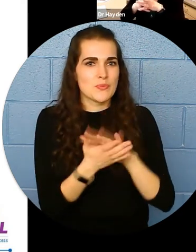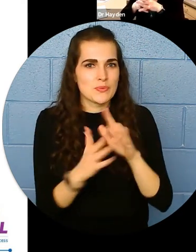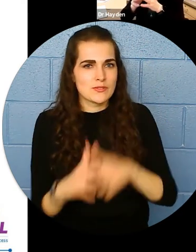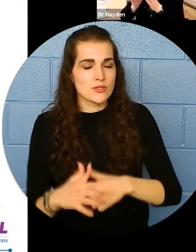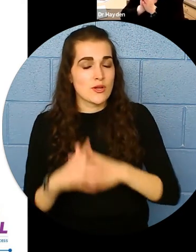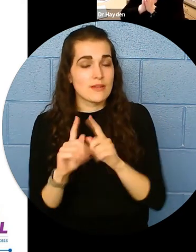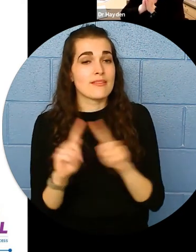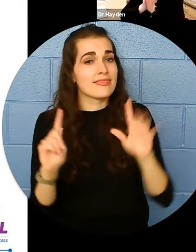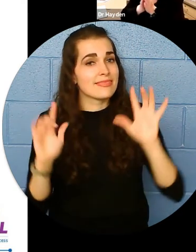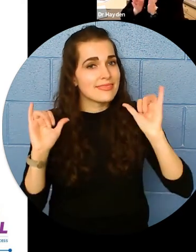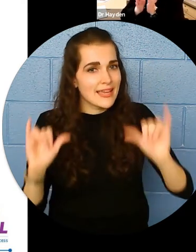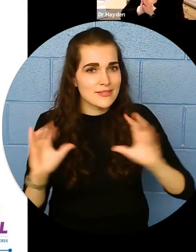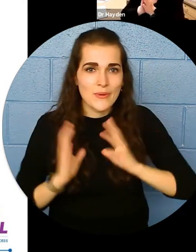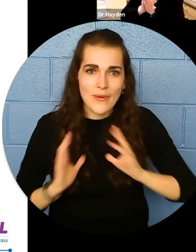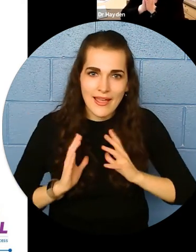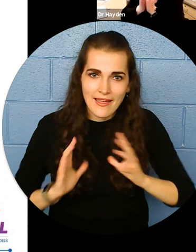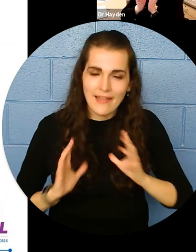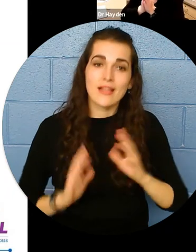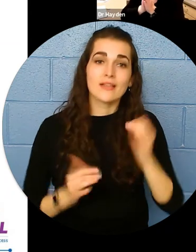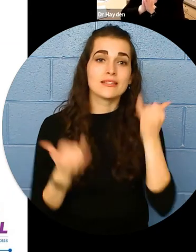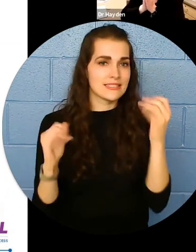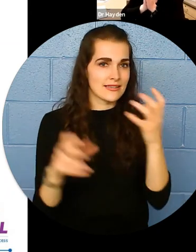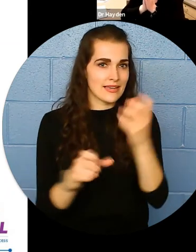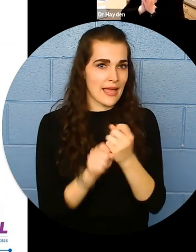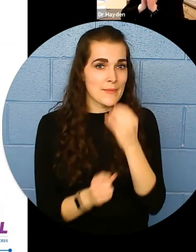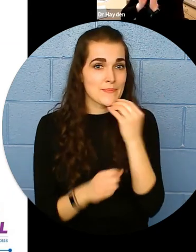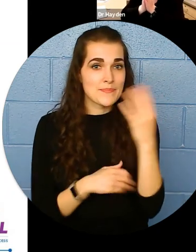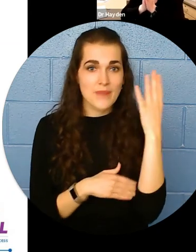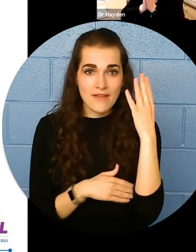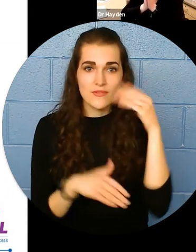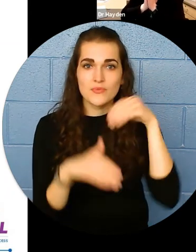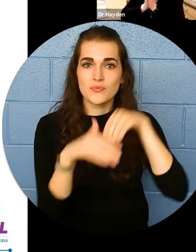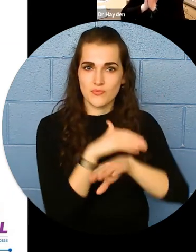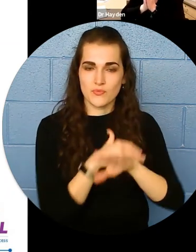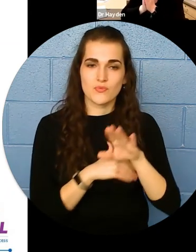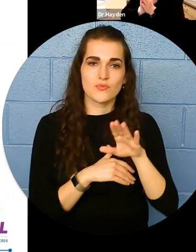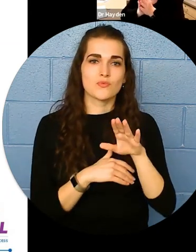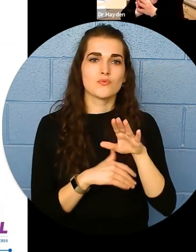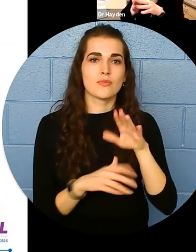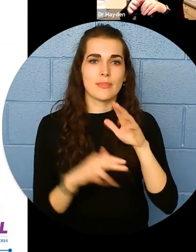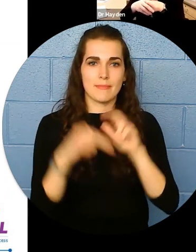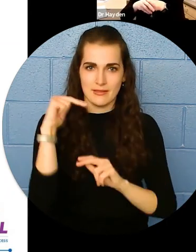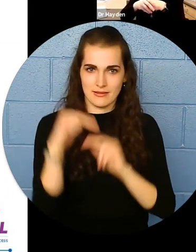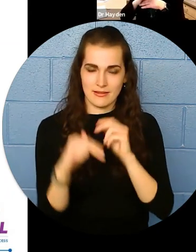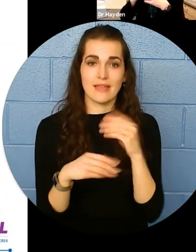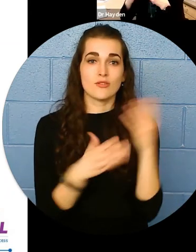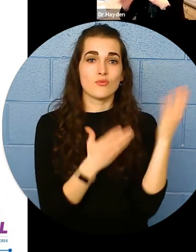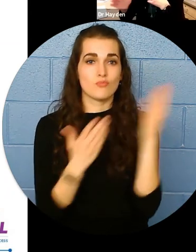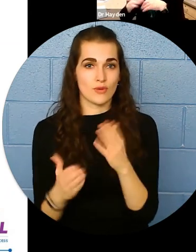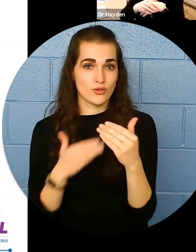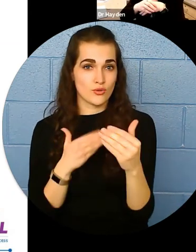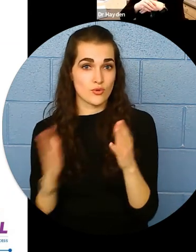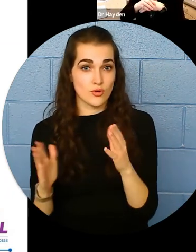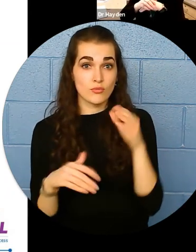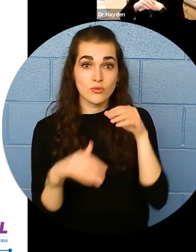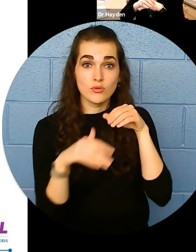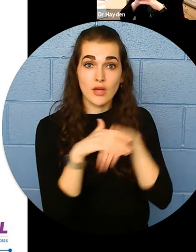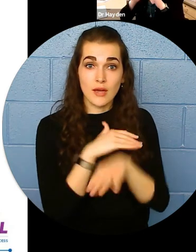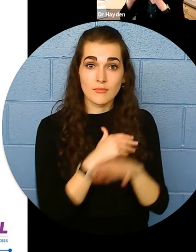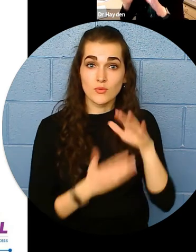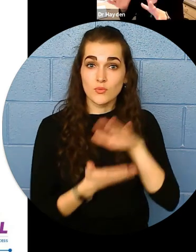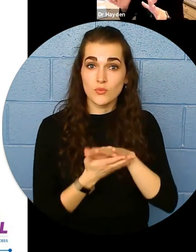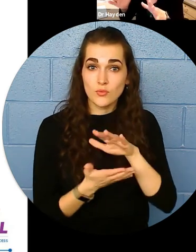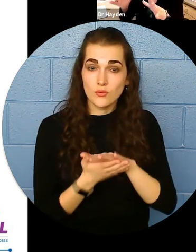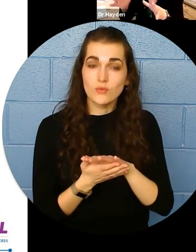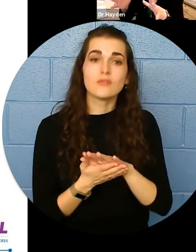okay. Every child will receive breakfast when they come in the room or into the building. I'm sorry. As you come in,